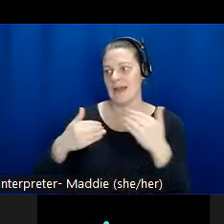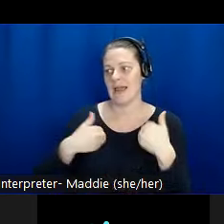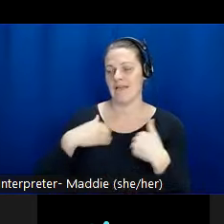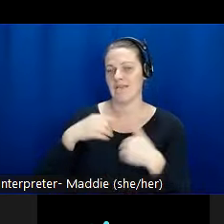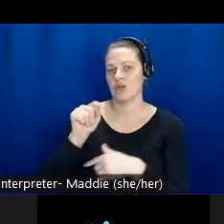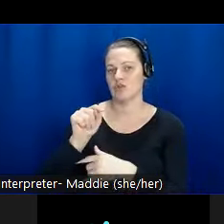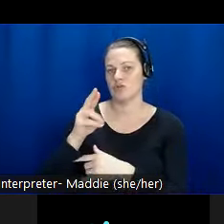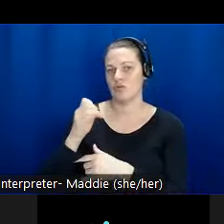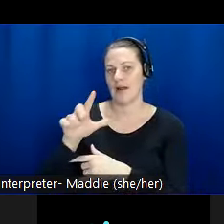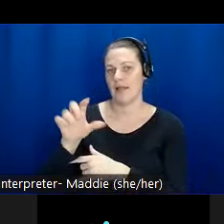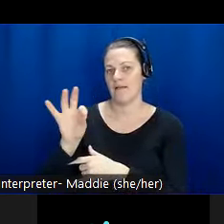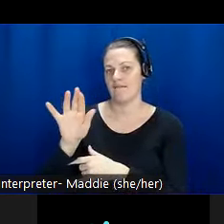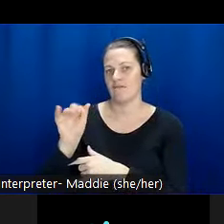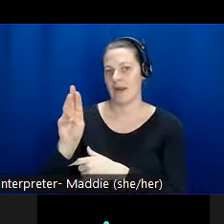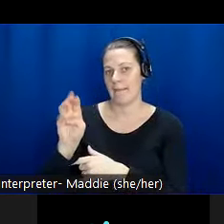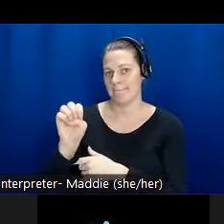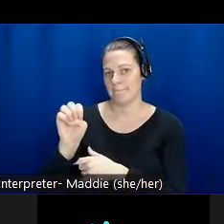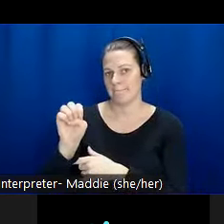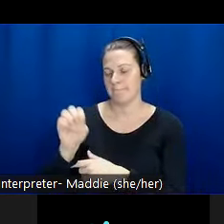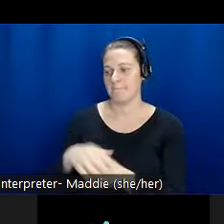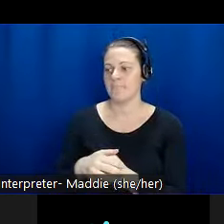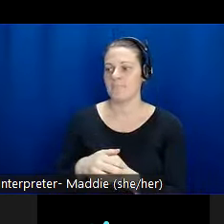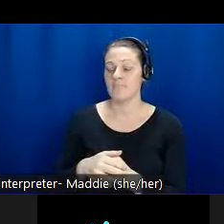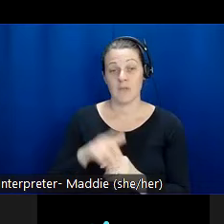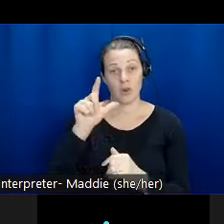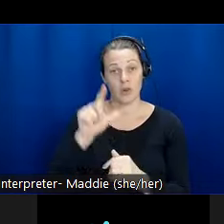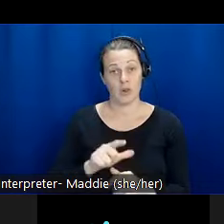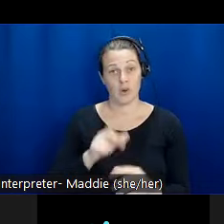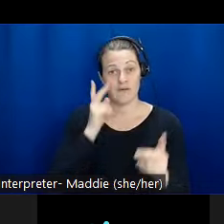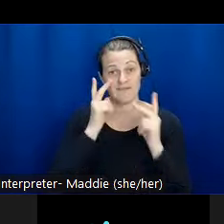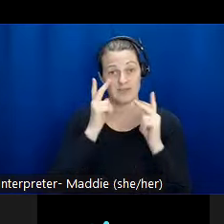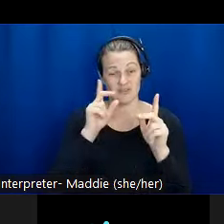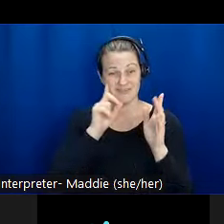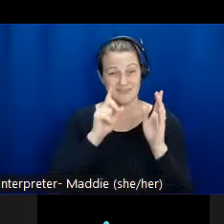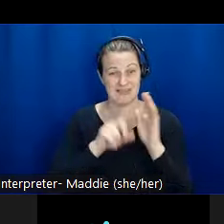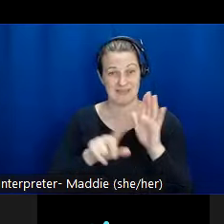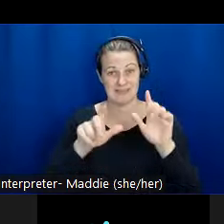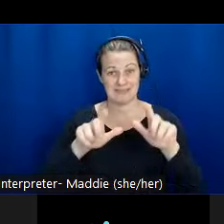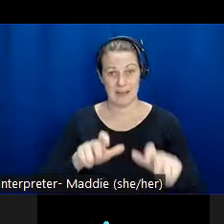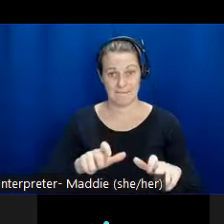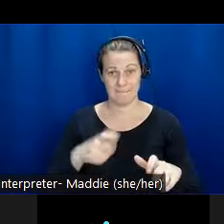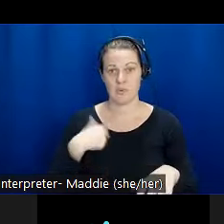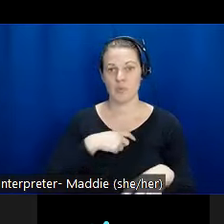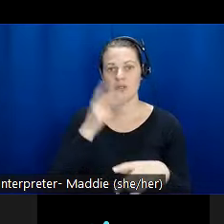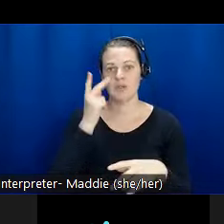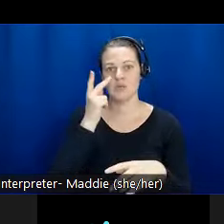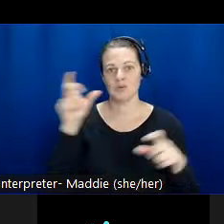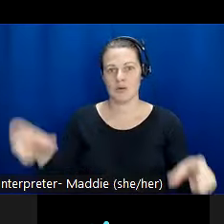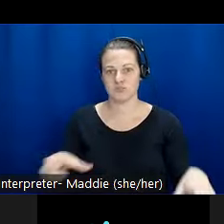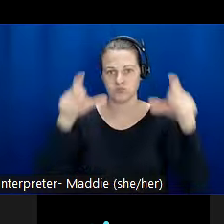so during a low vision examination or a vision rehab exam, we use these frames in order